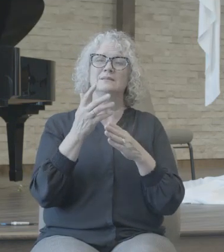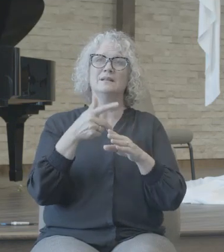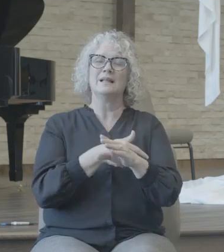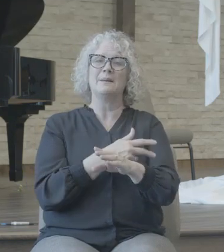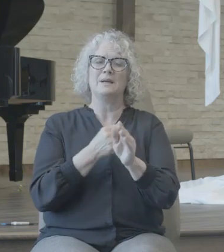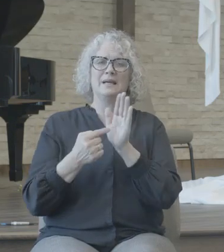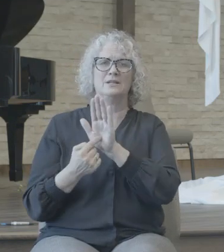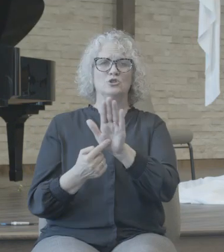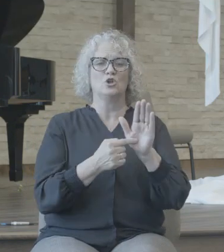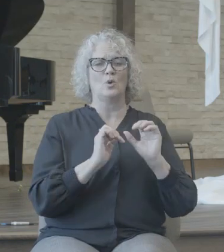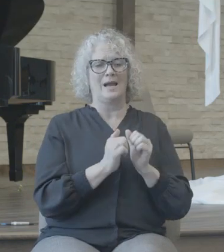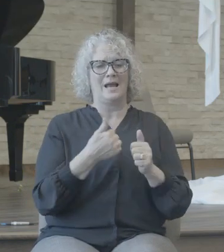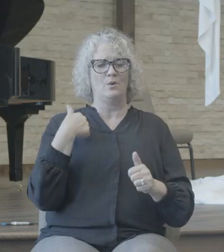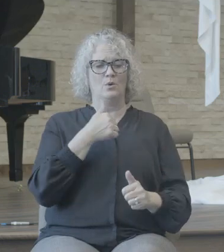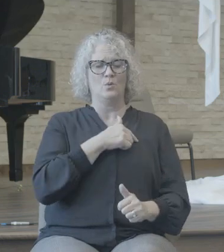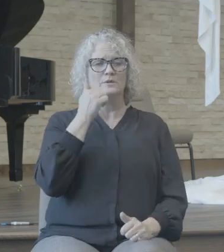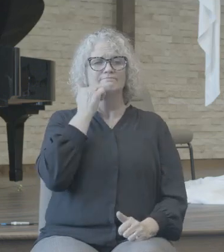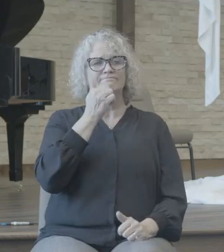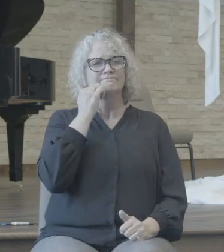minutes.